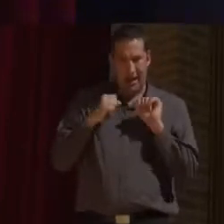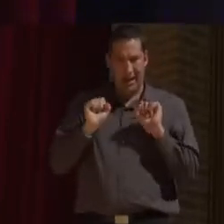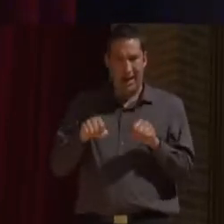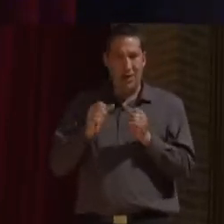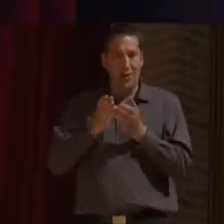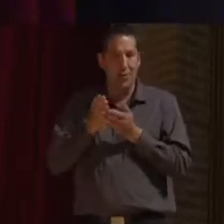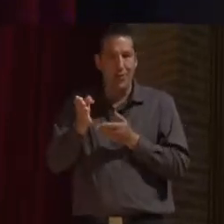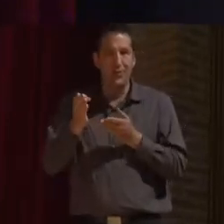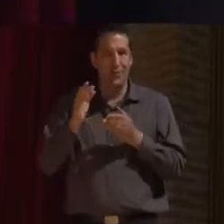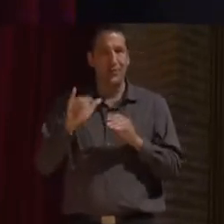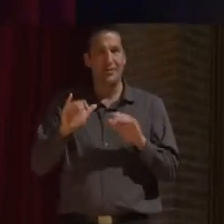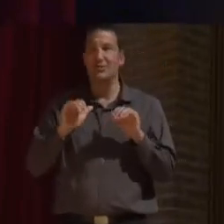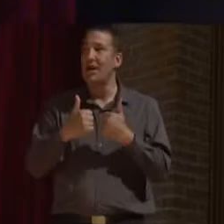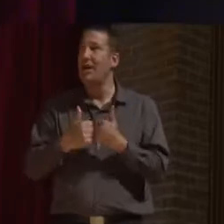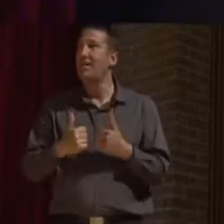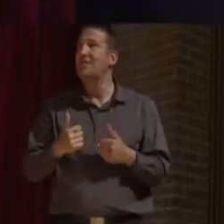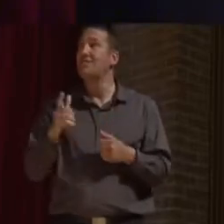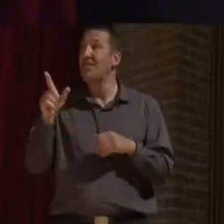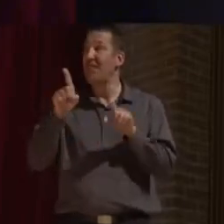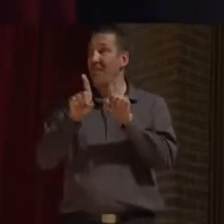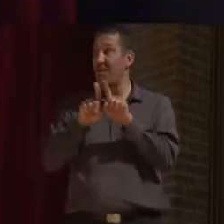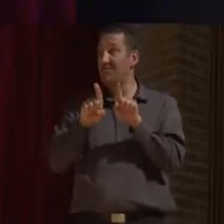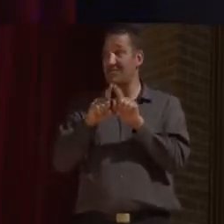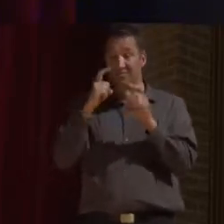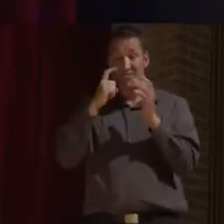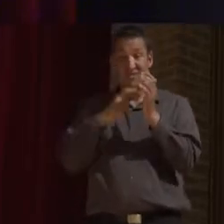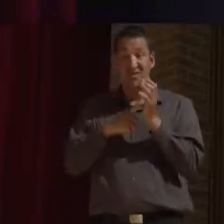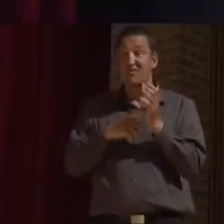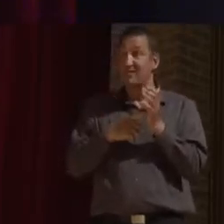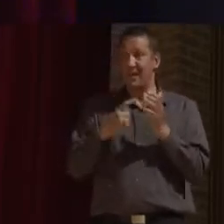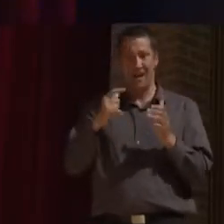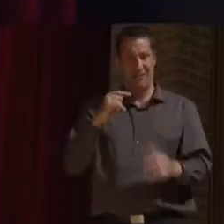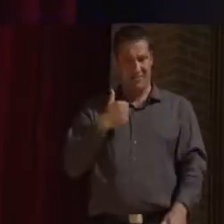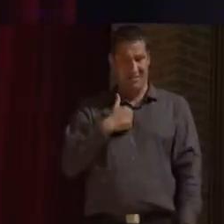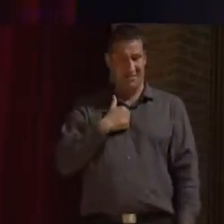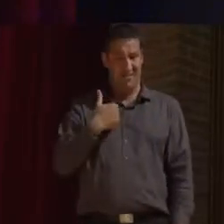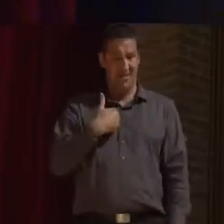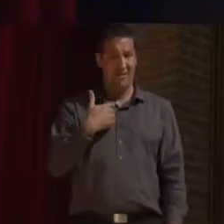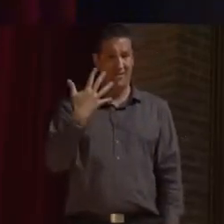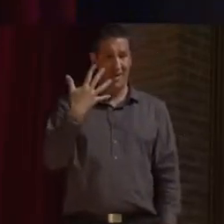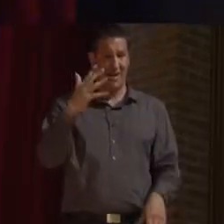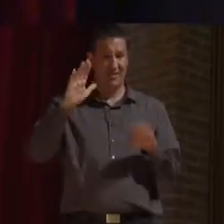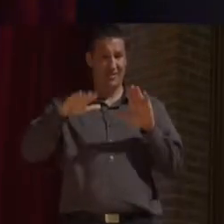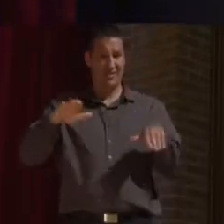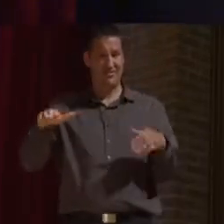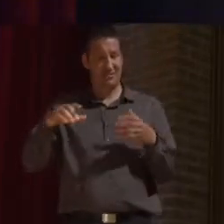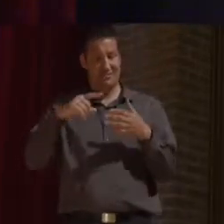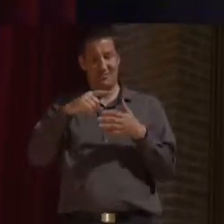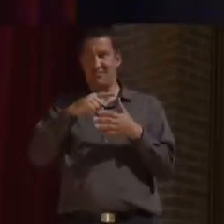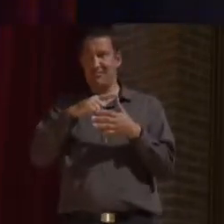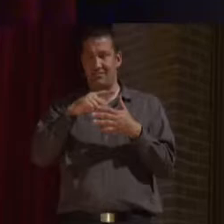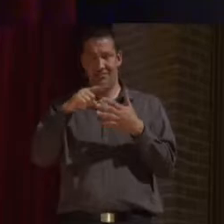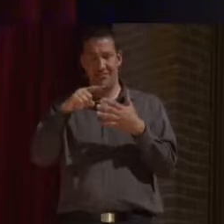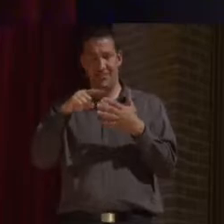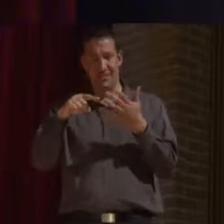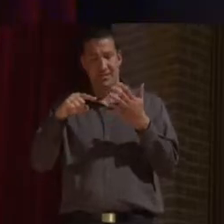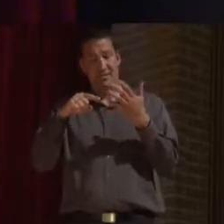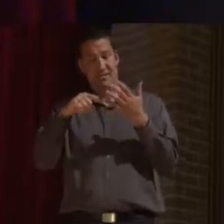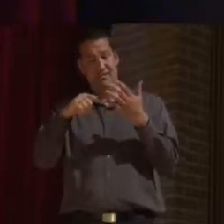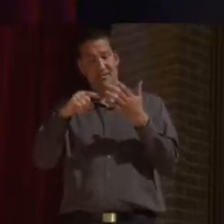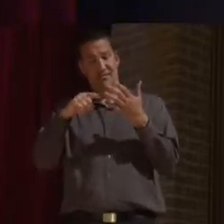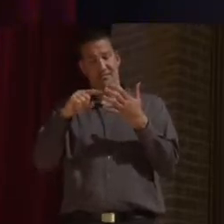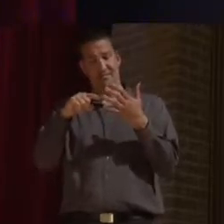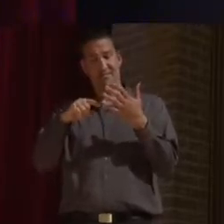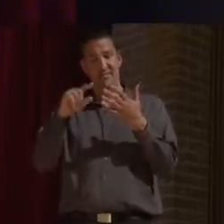great. And I would also think, I know this is something, I've got 5 kids also, my youngest are 19 and 20,